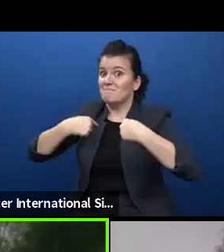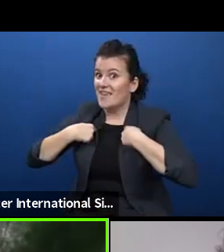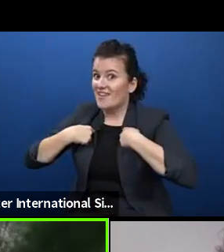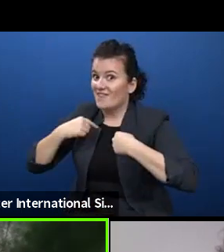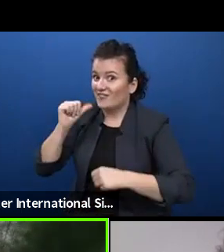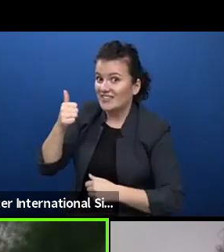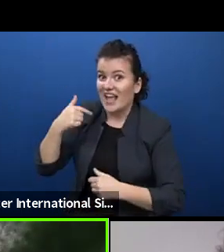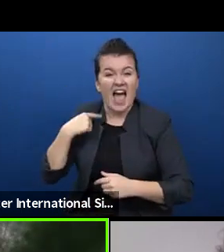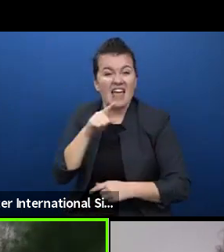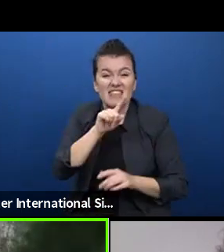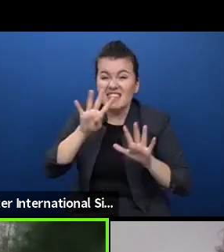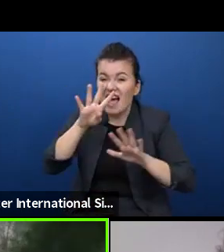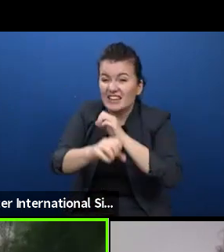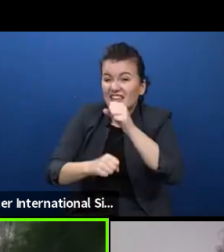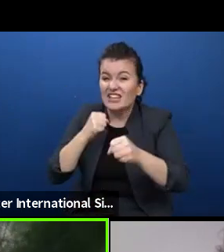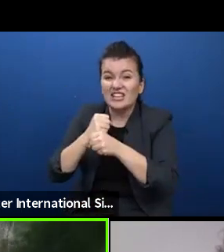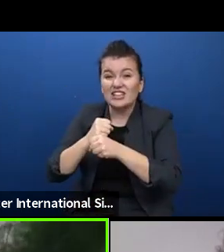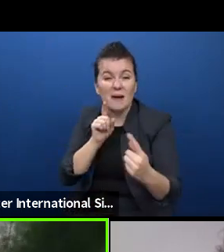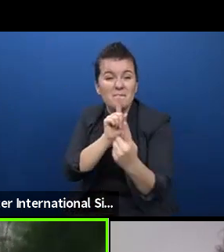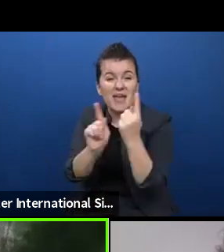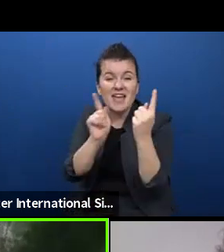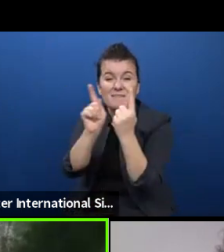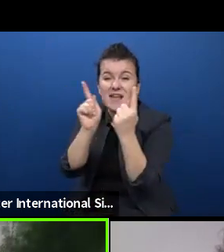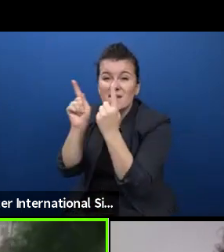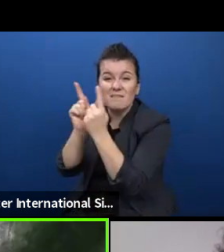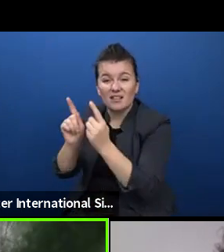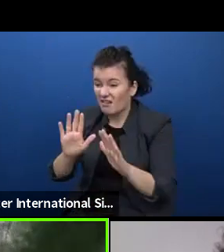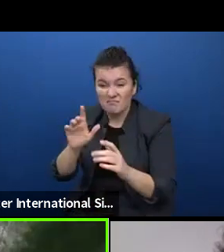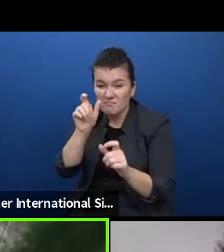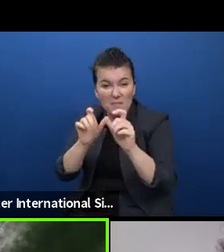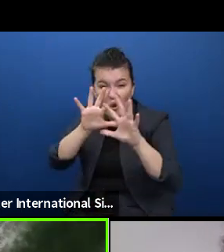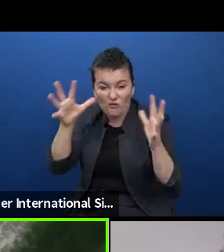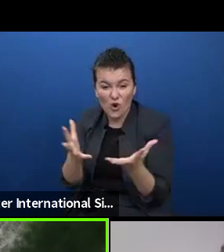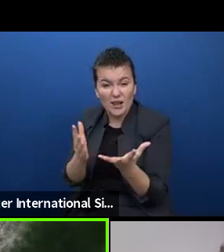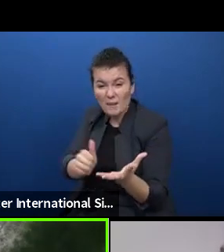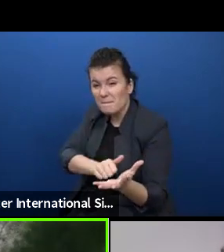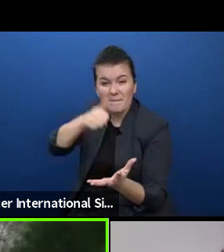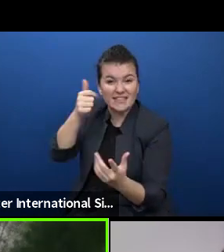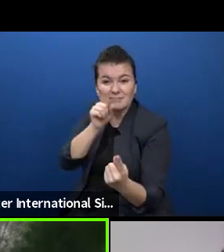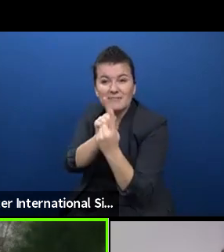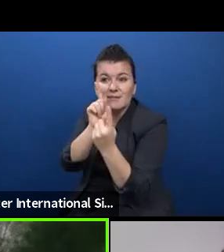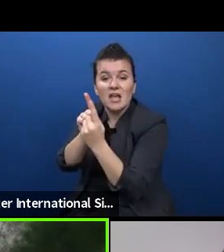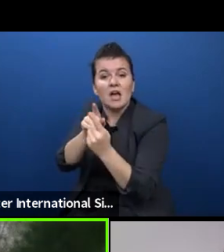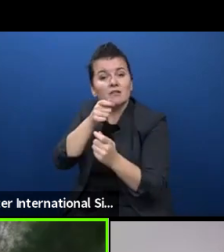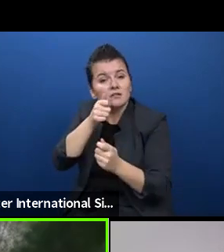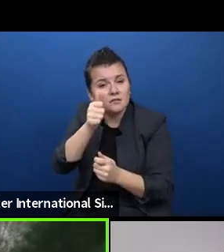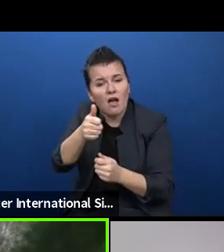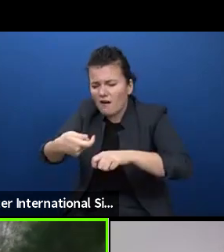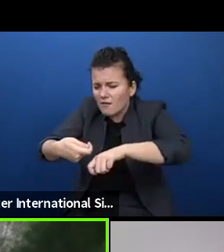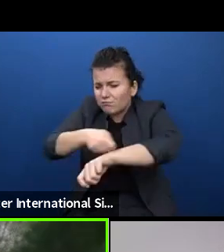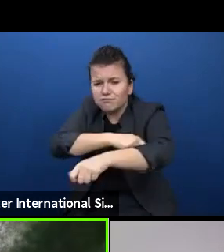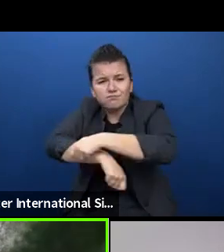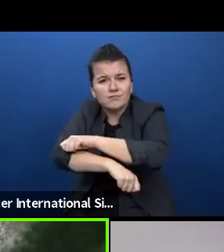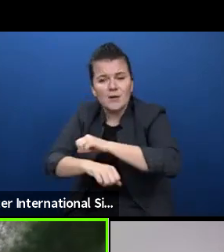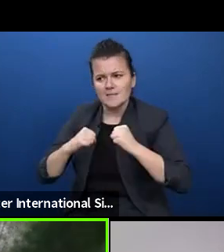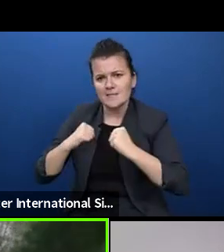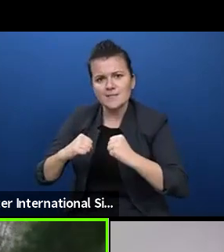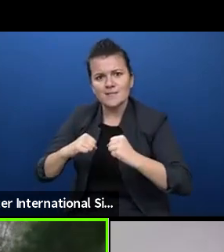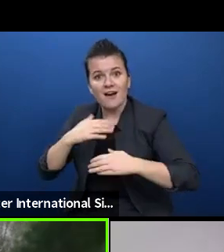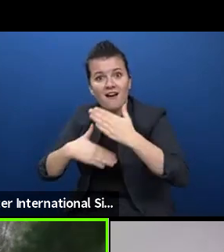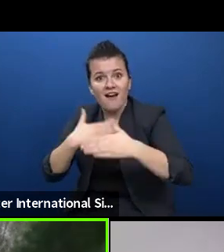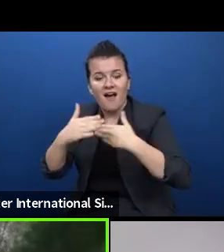13 years meeting some of the best people in the world who are really engaged with this. I have been so blessed to be doing this